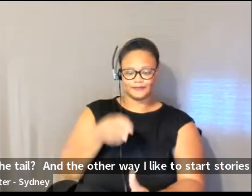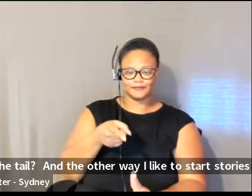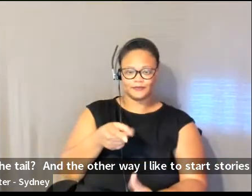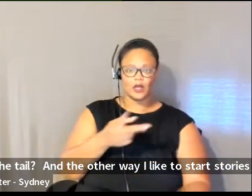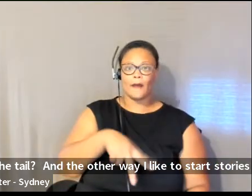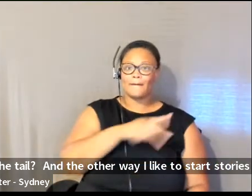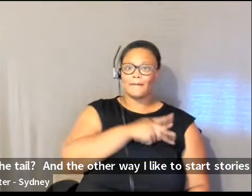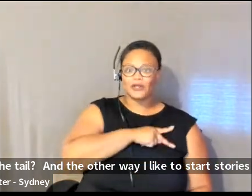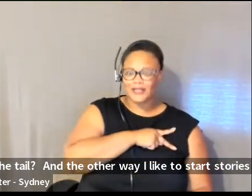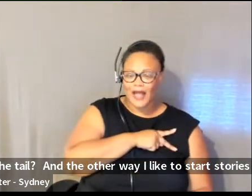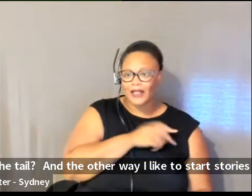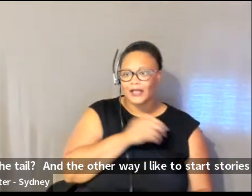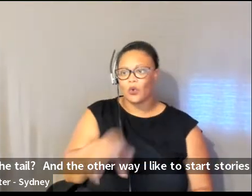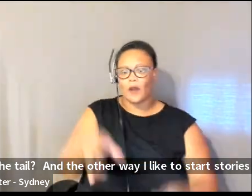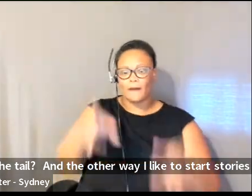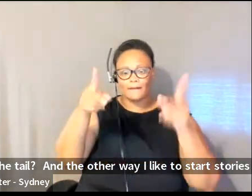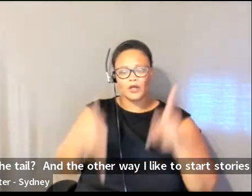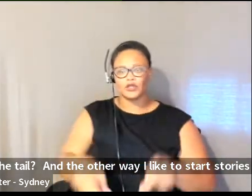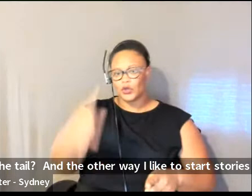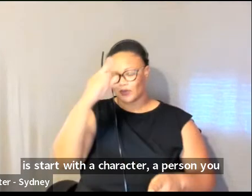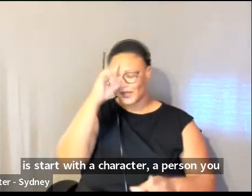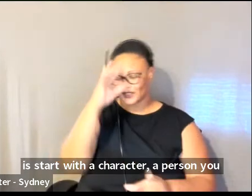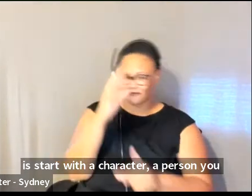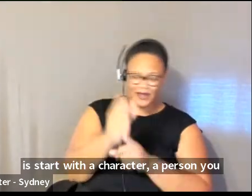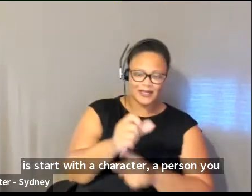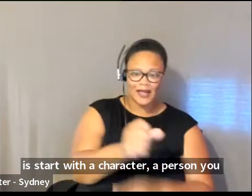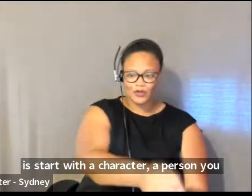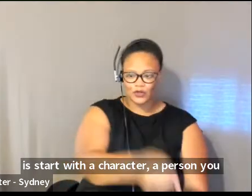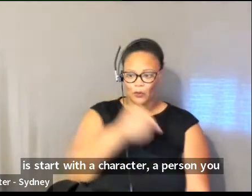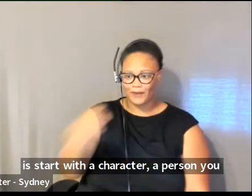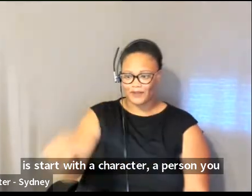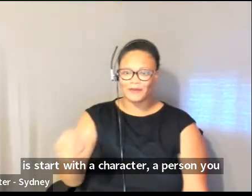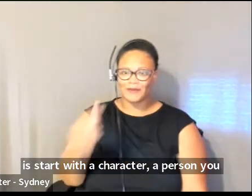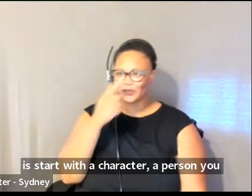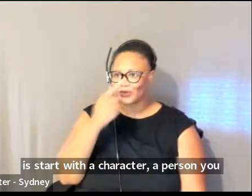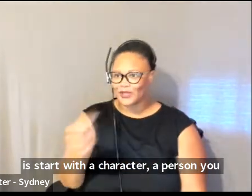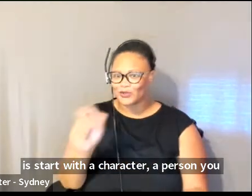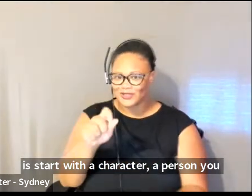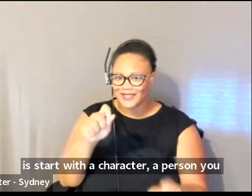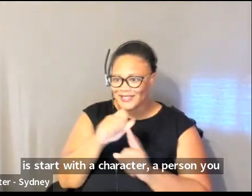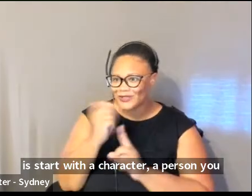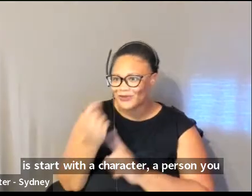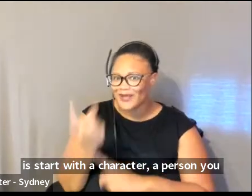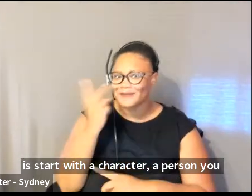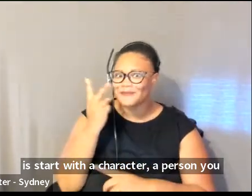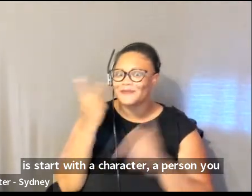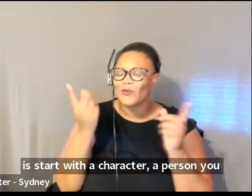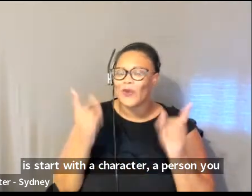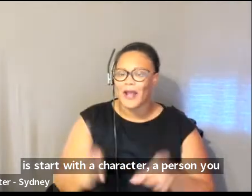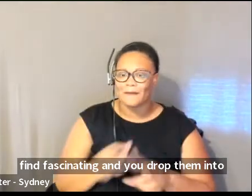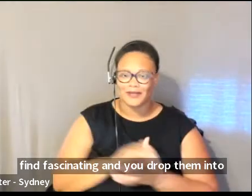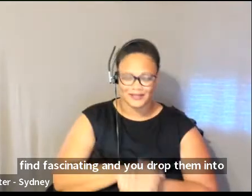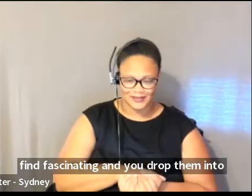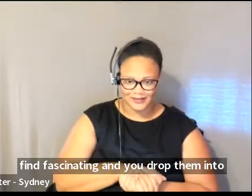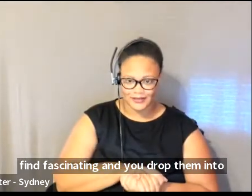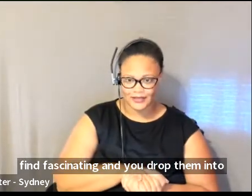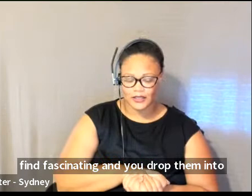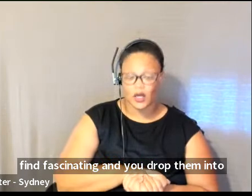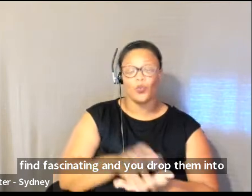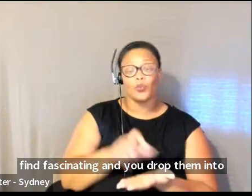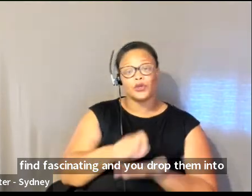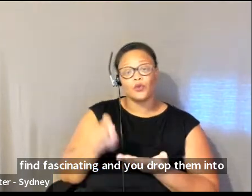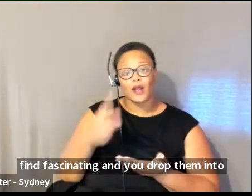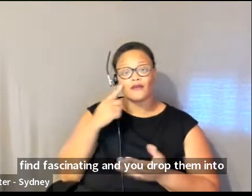find fascinating and you drop them into an interesting situation and then you see what happens. When it comes to writing characters with